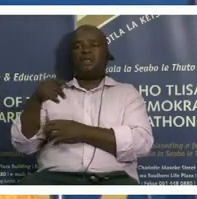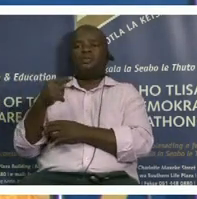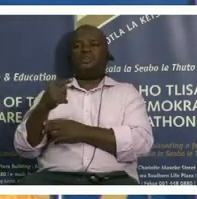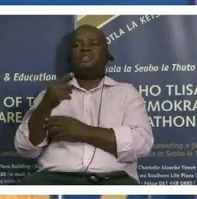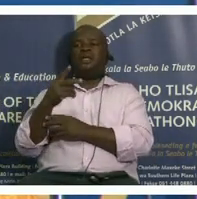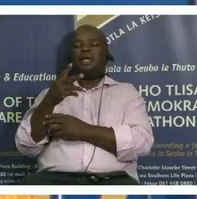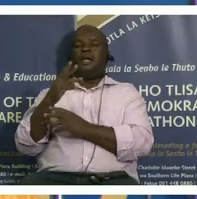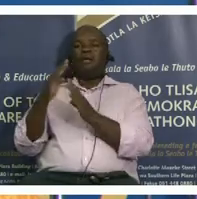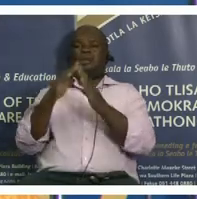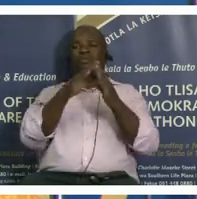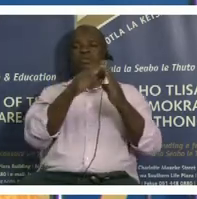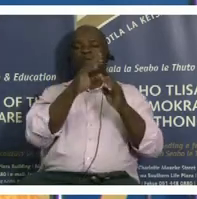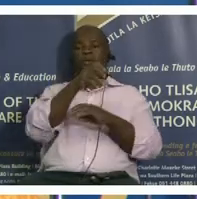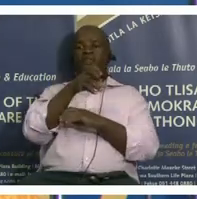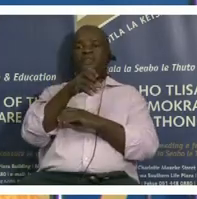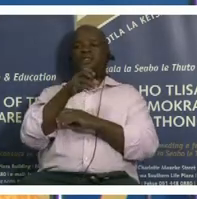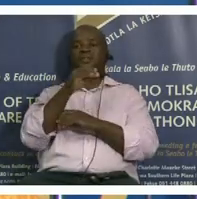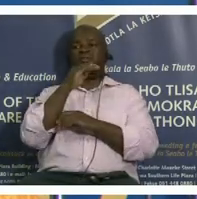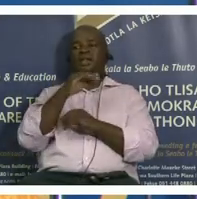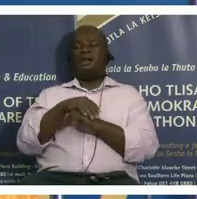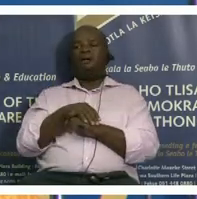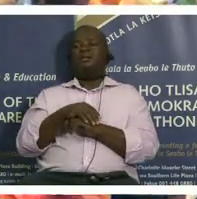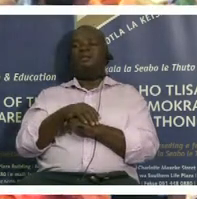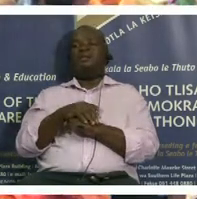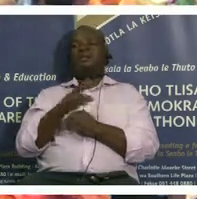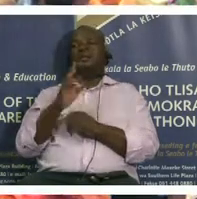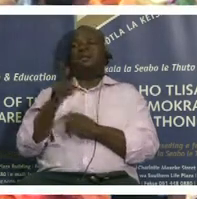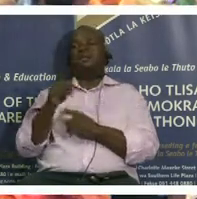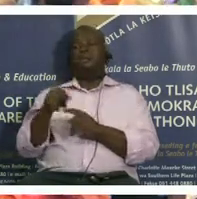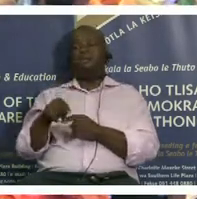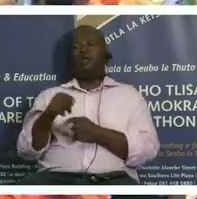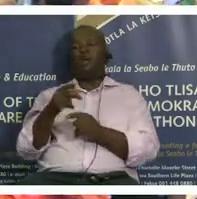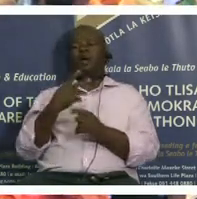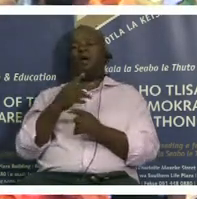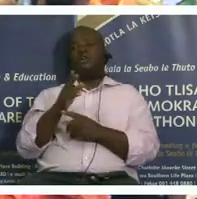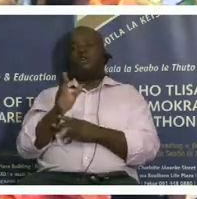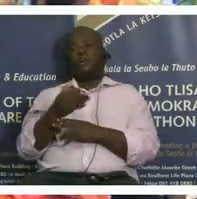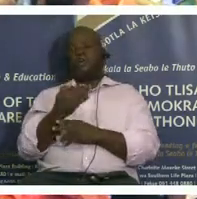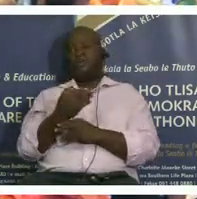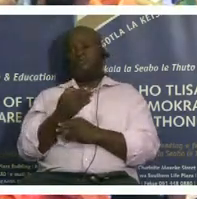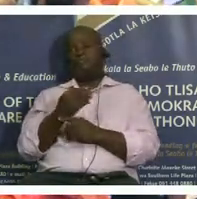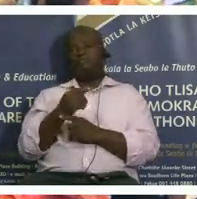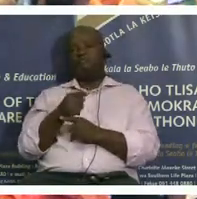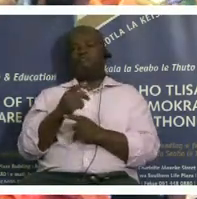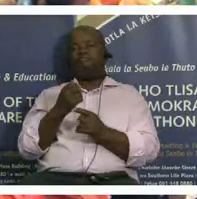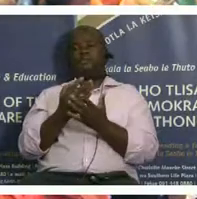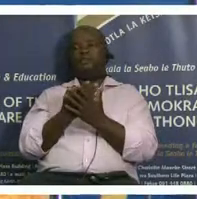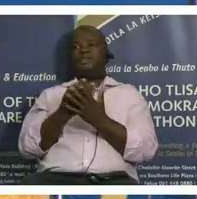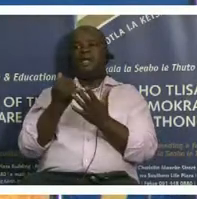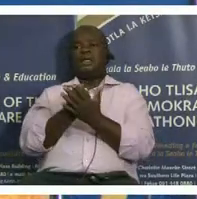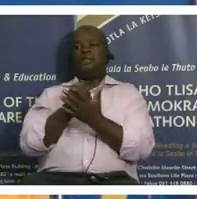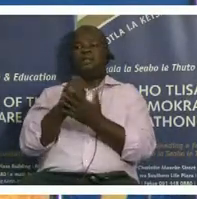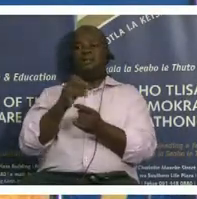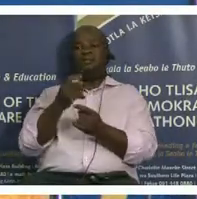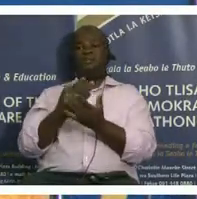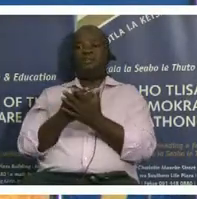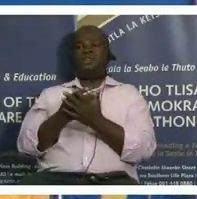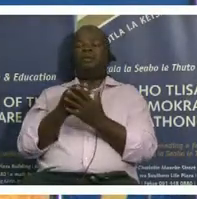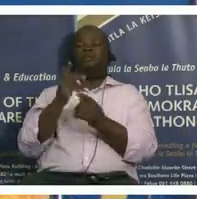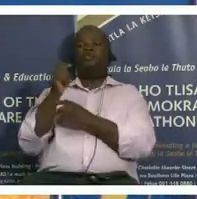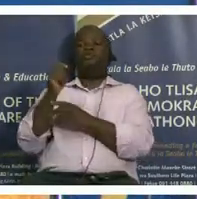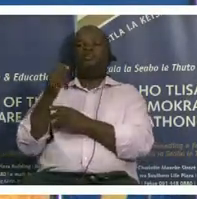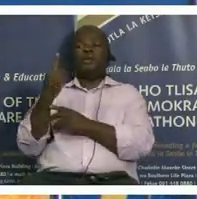province. Another priority remains the upgrading of the registered 166 informal